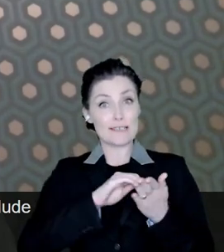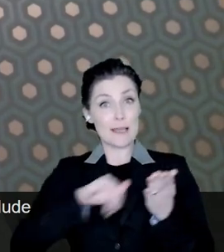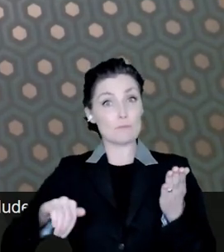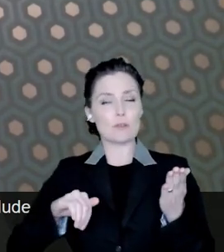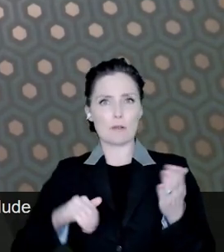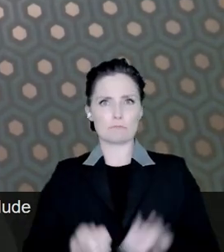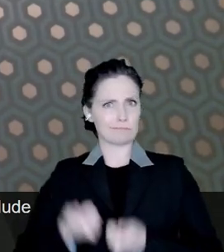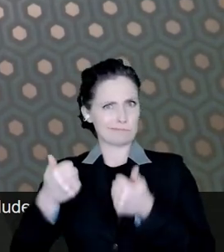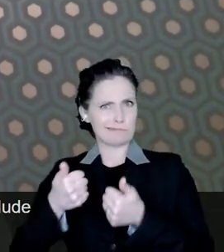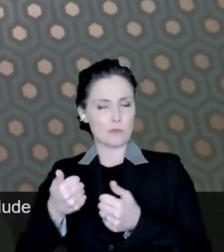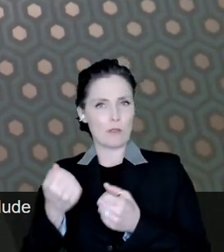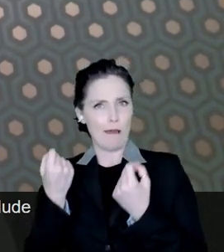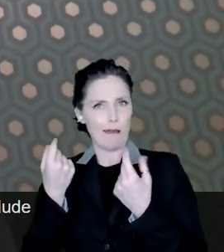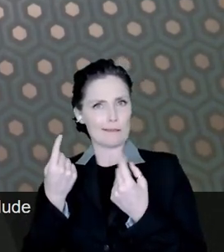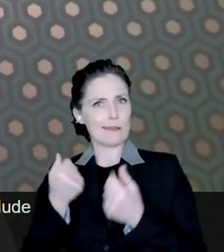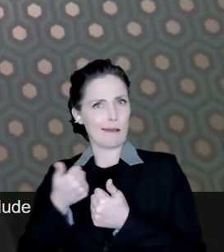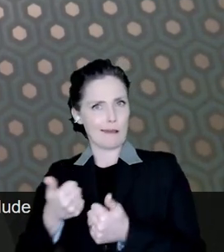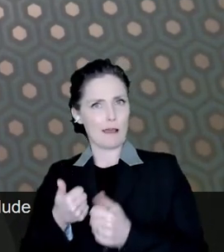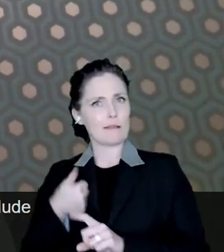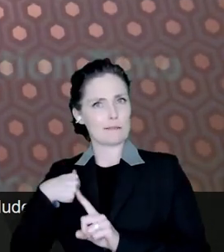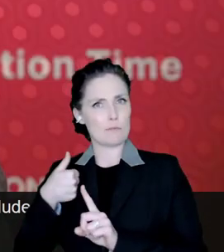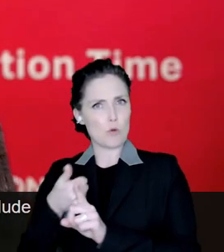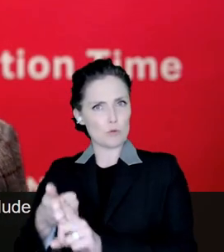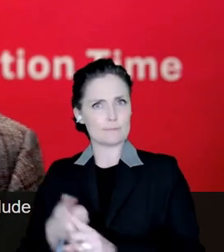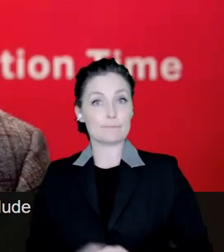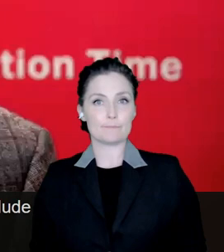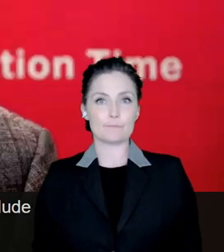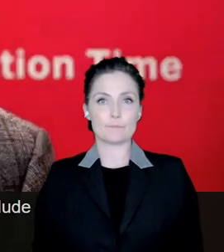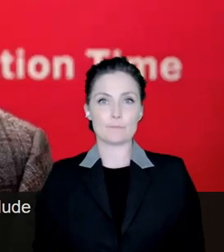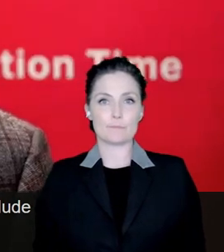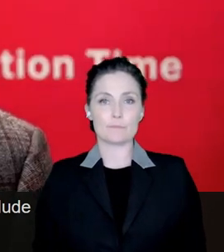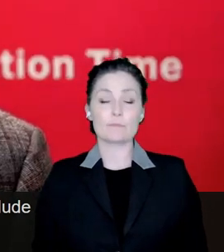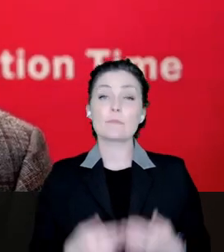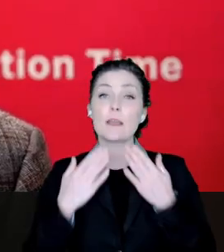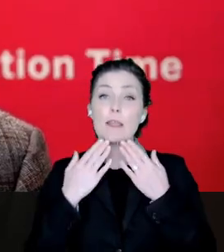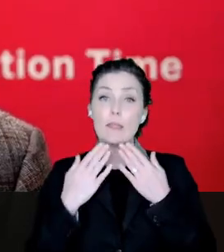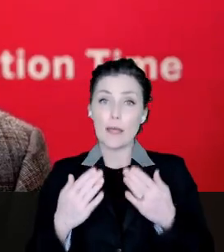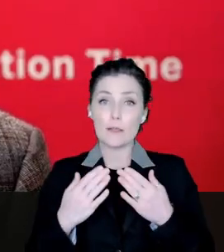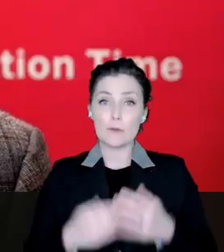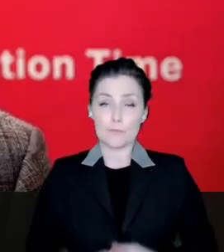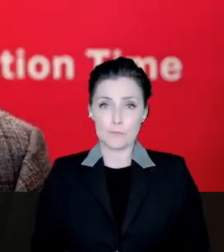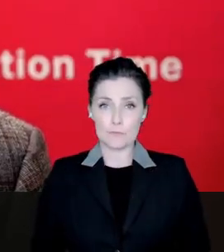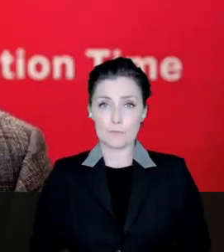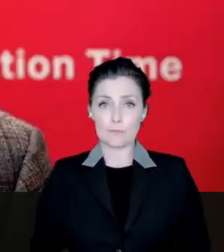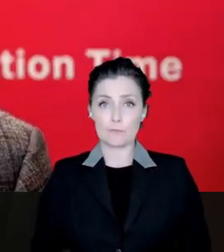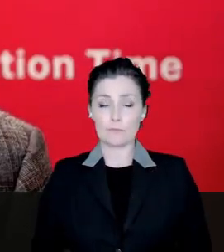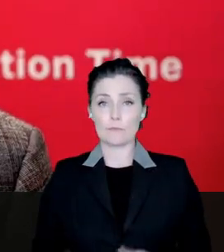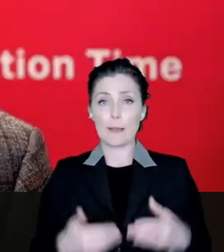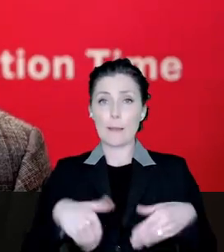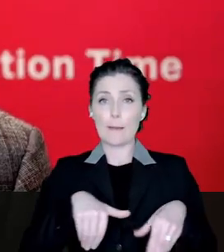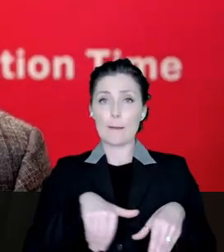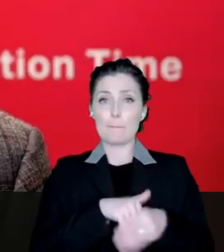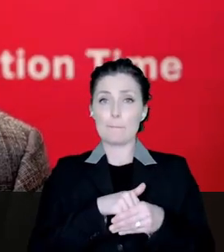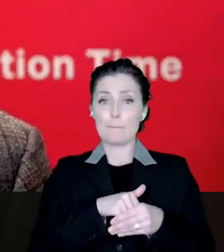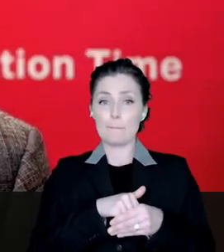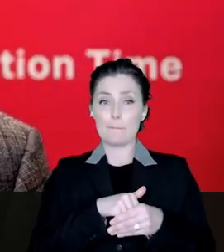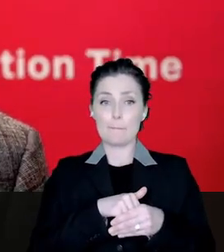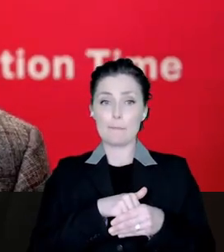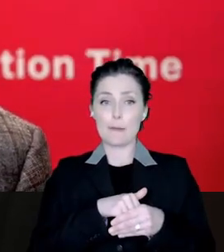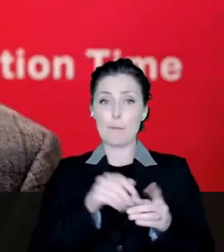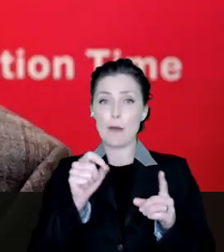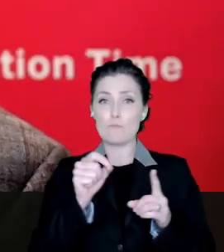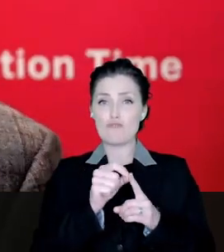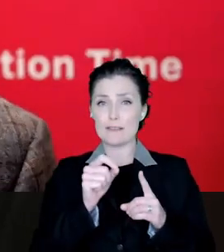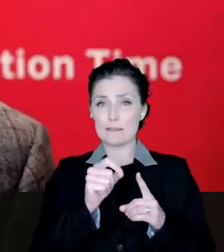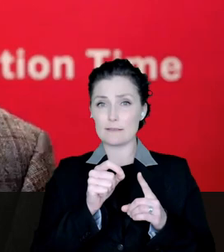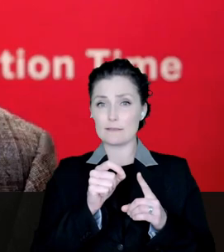I would still very much support that. Thank you. And now Assembly Member Prince. And if you can be nice and brief, Assembly